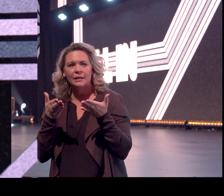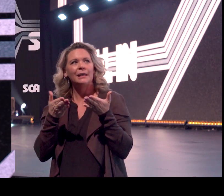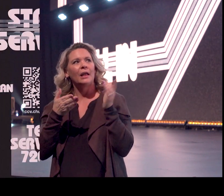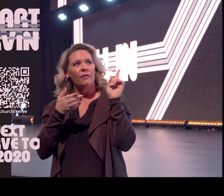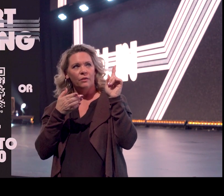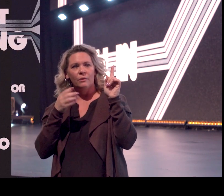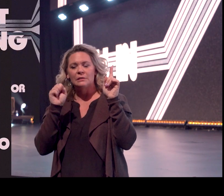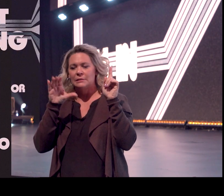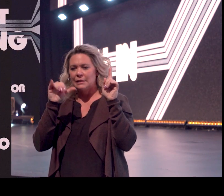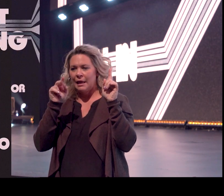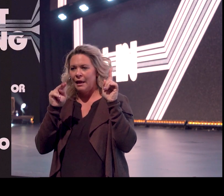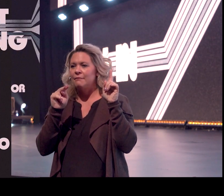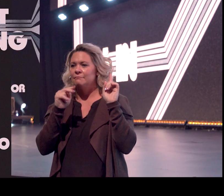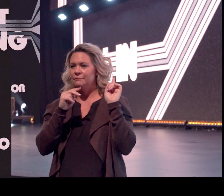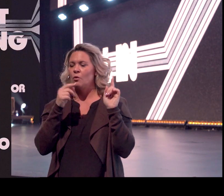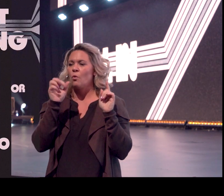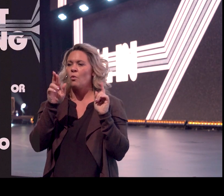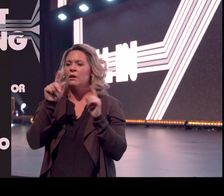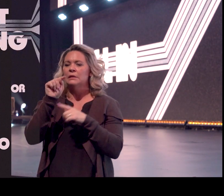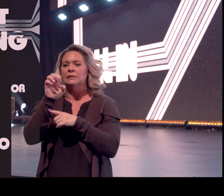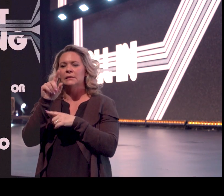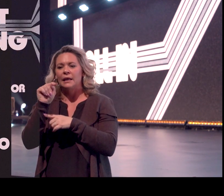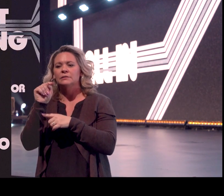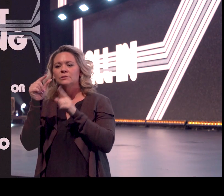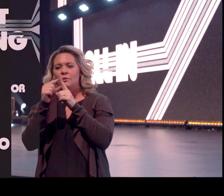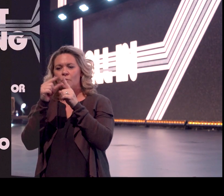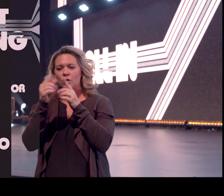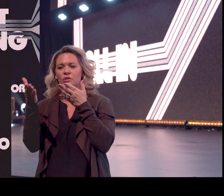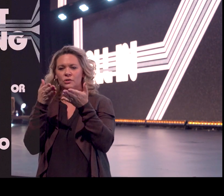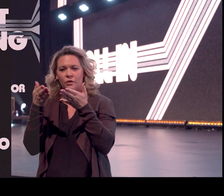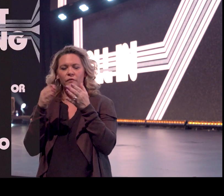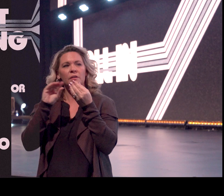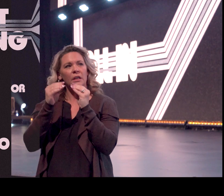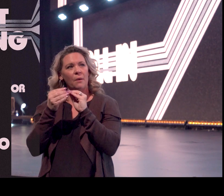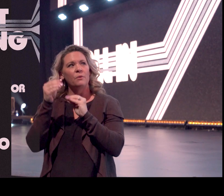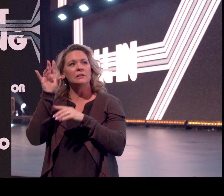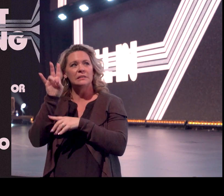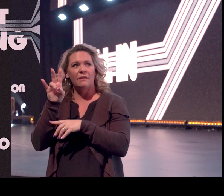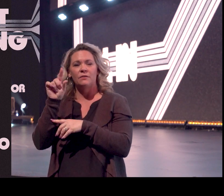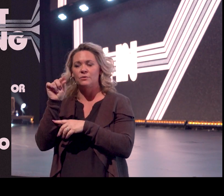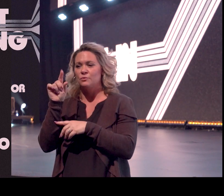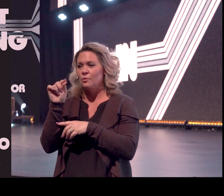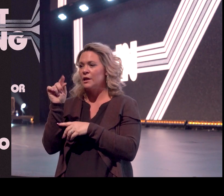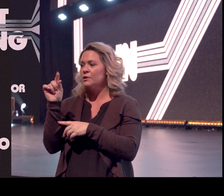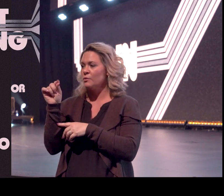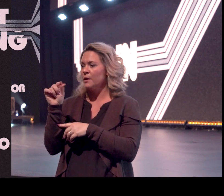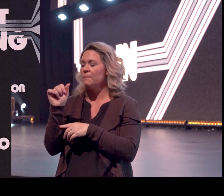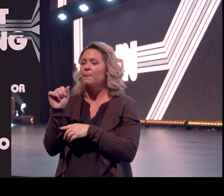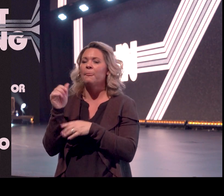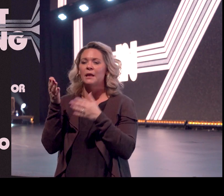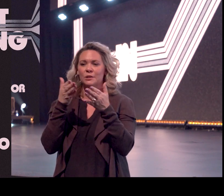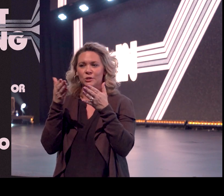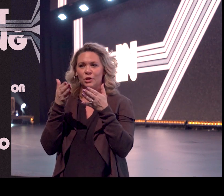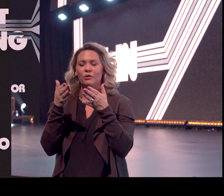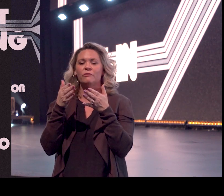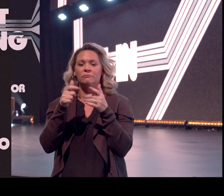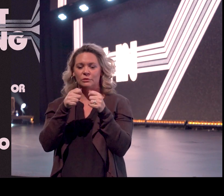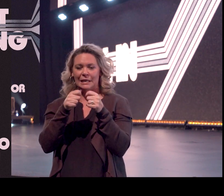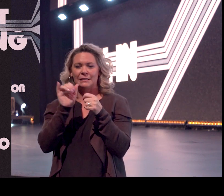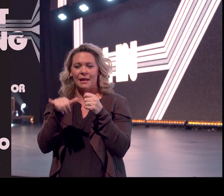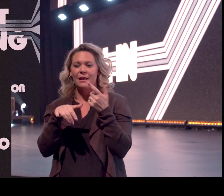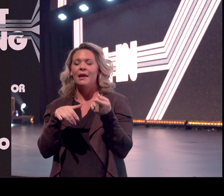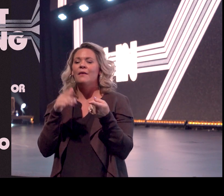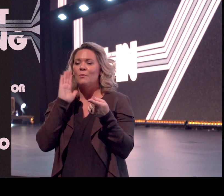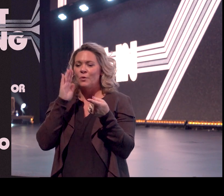QR code that you can scan. You can also text the word serve to the number 72020. That's serve